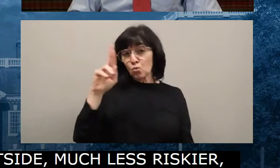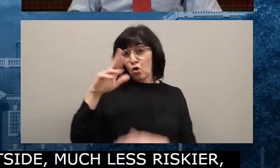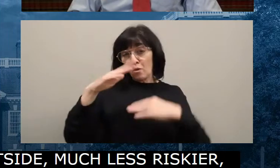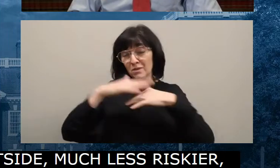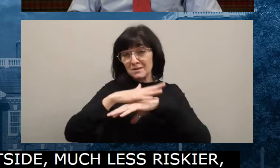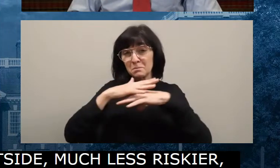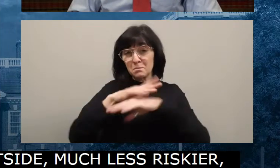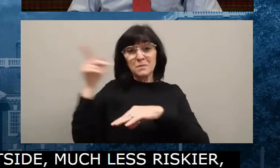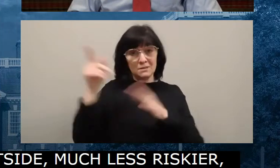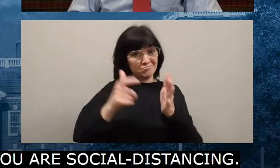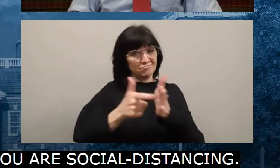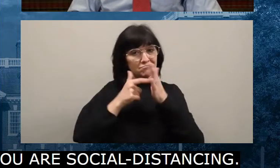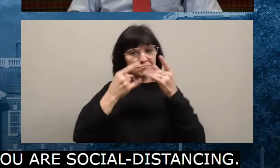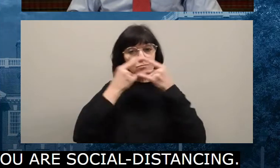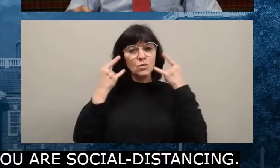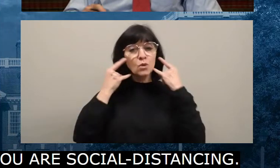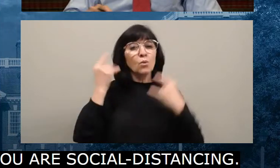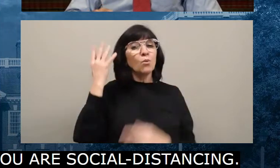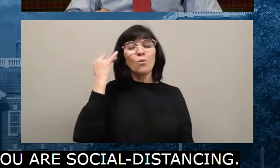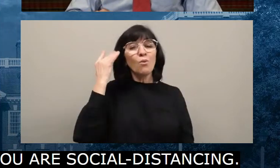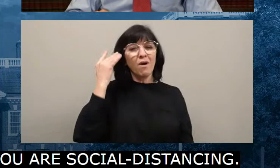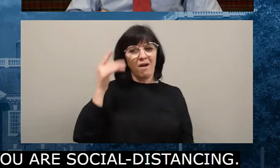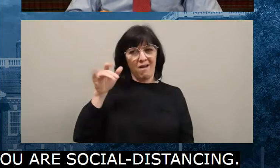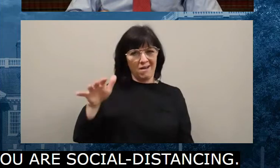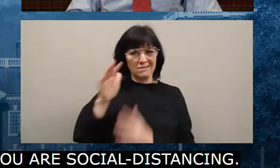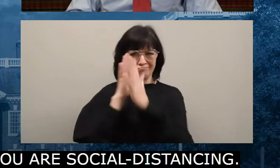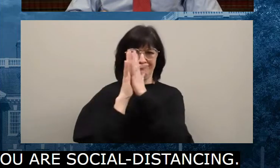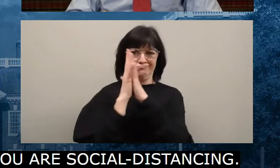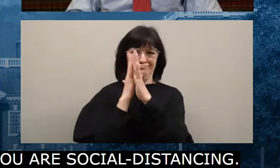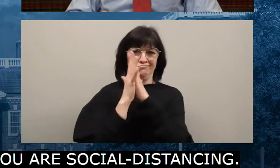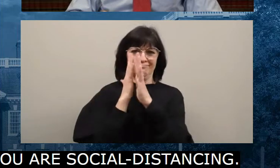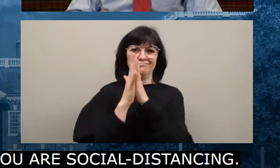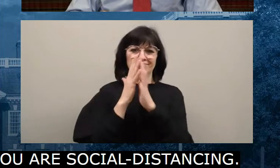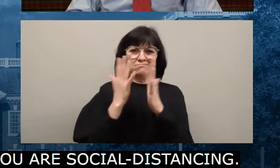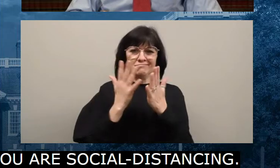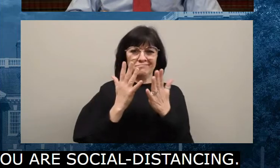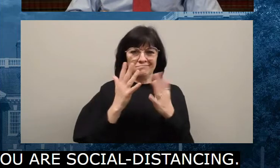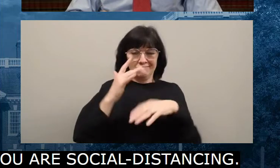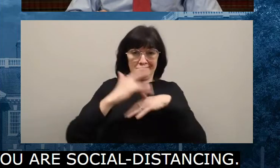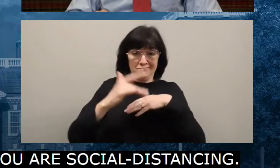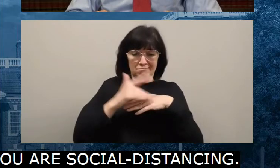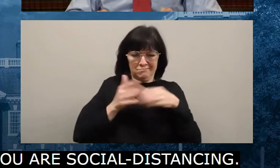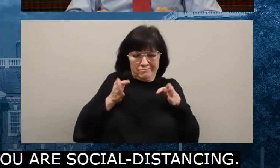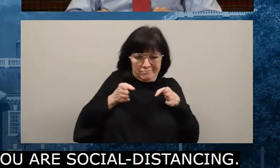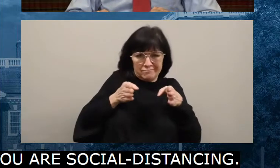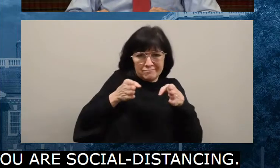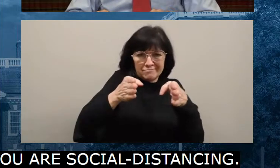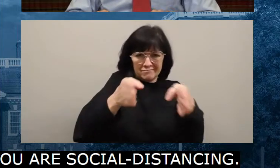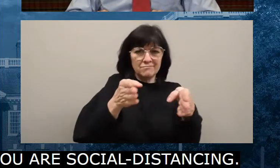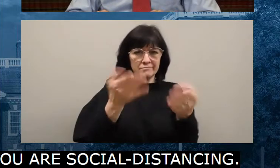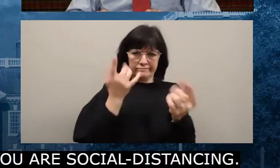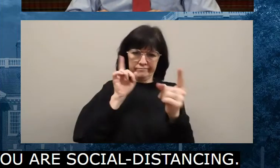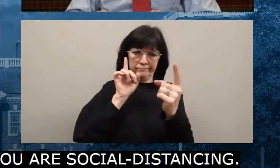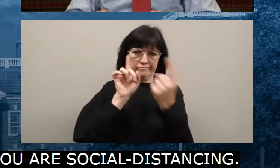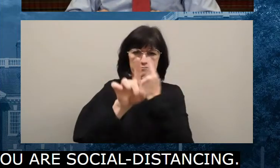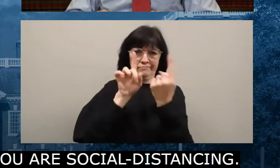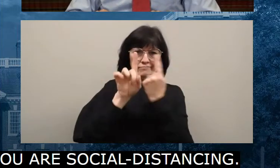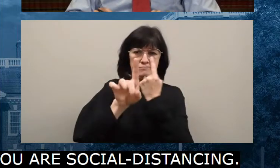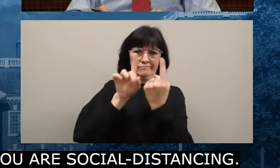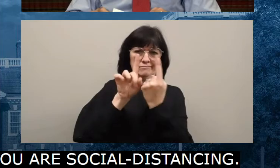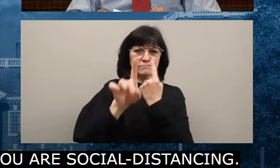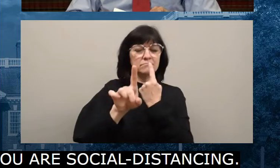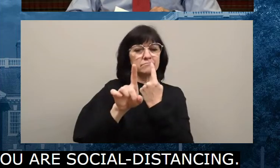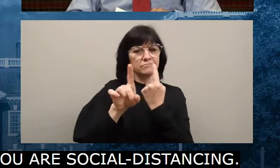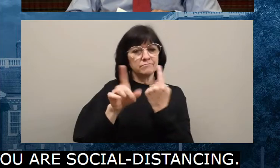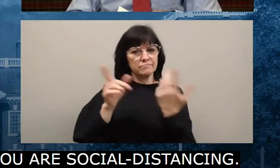walking up and down Rehoboth Avenue and on the boardwalk. I believe they do allow you to take your